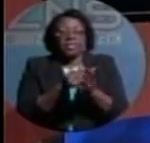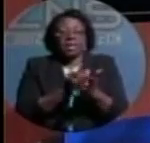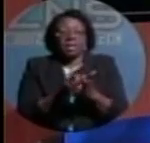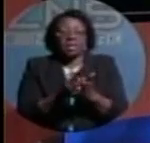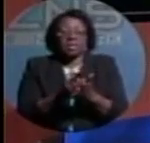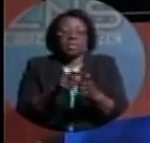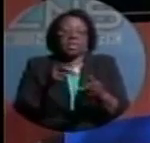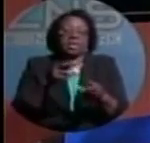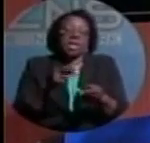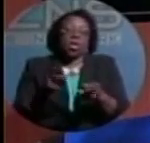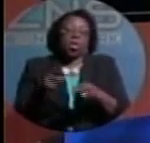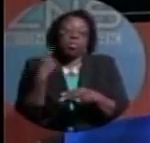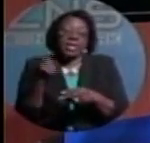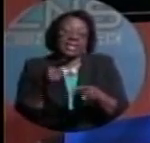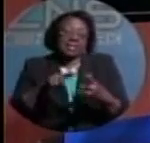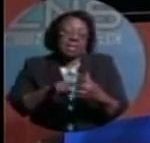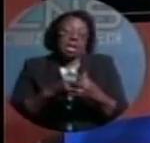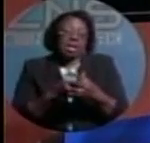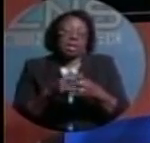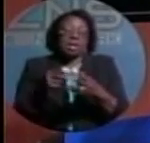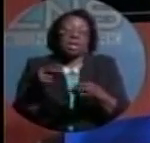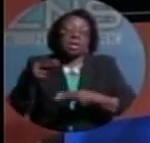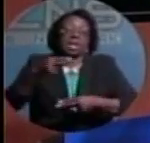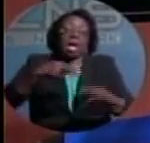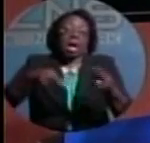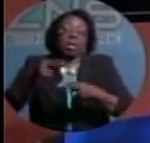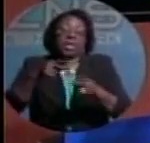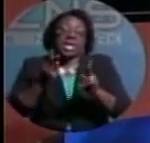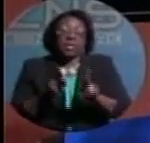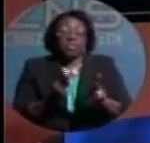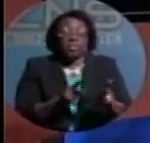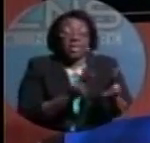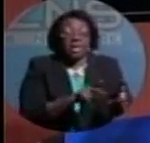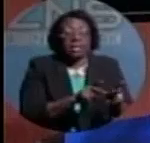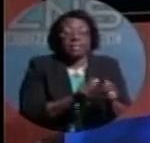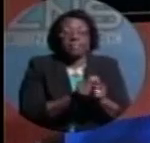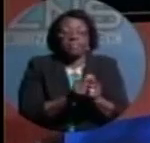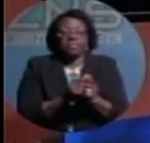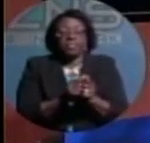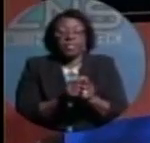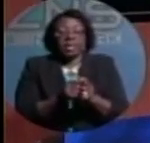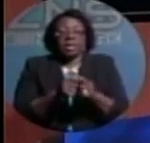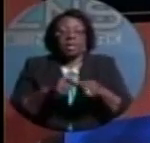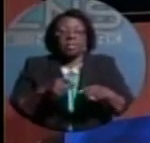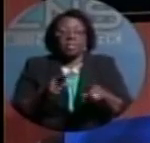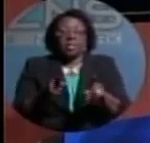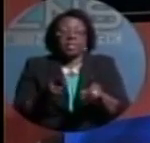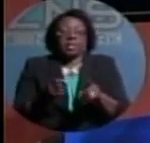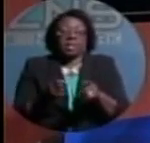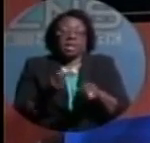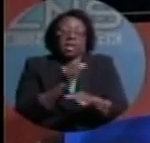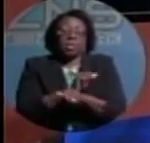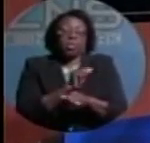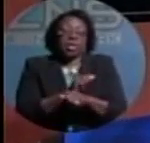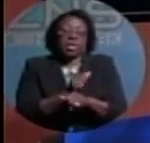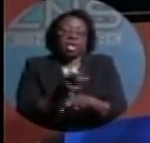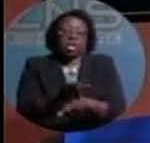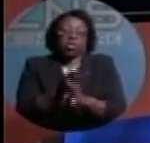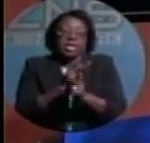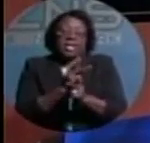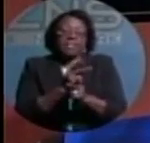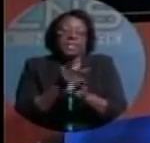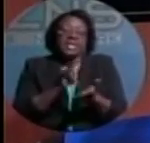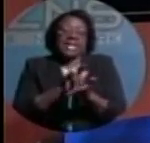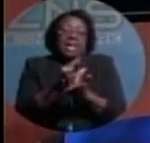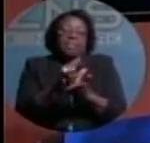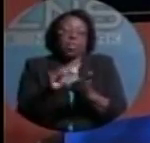its hurricane preparedness plan. The NAD response team will be in place during the storm and will work to restore the airport to full